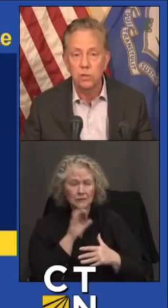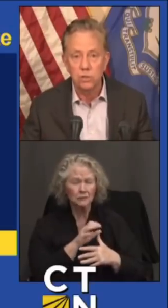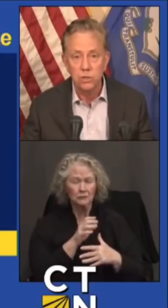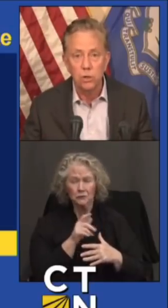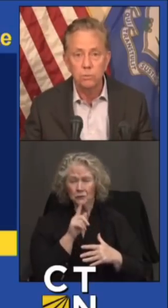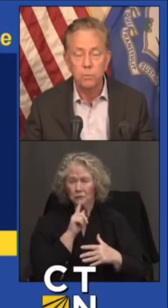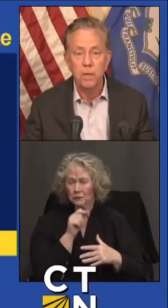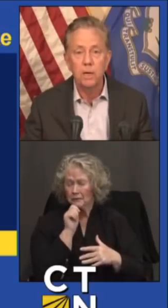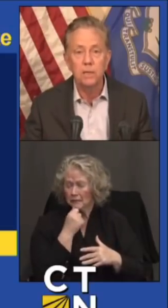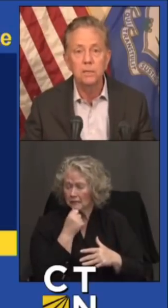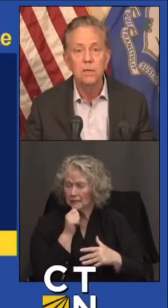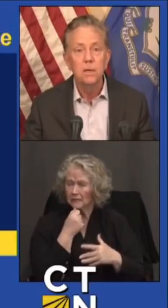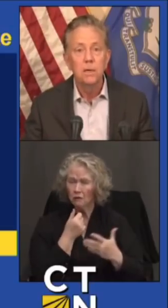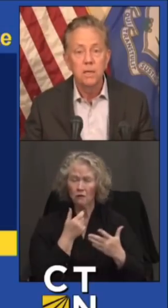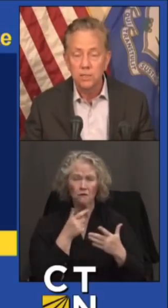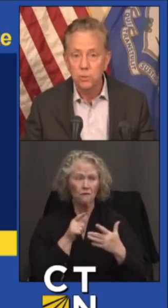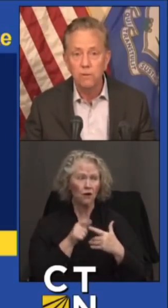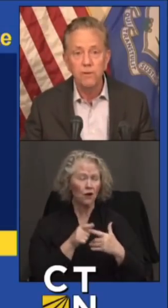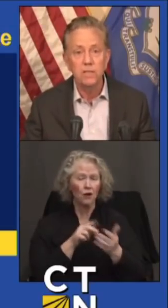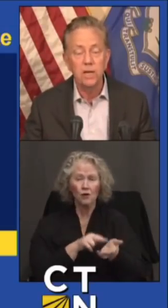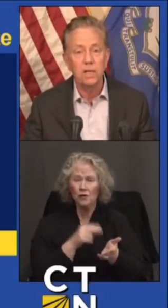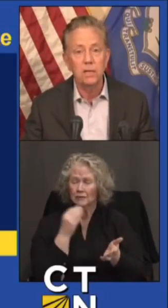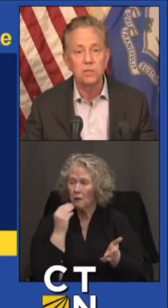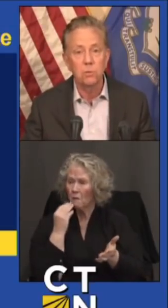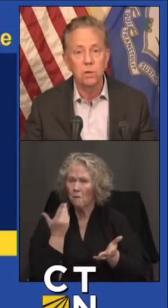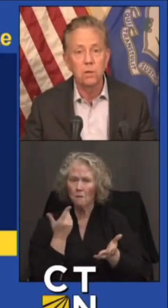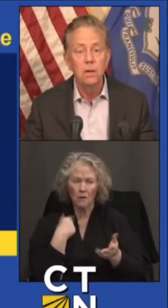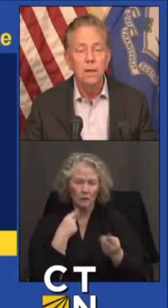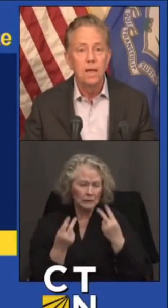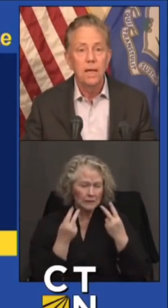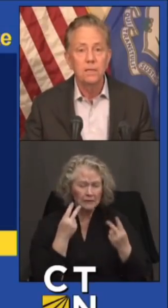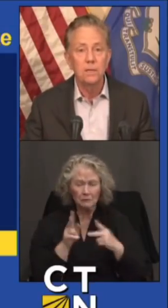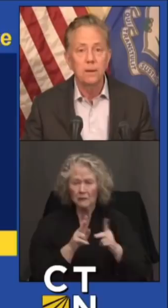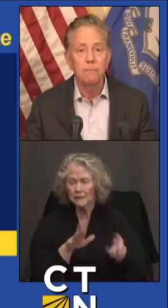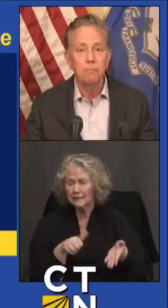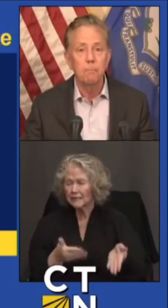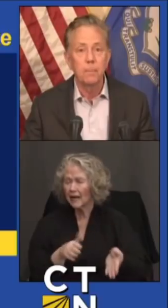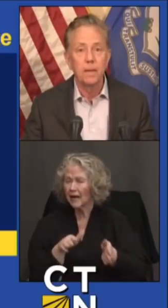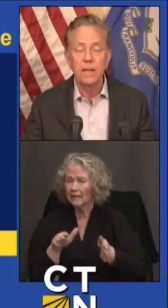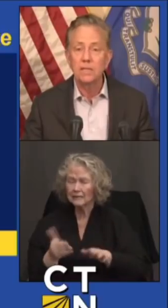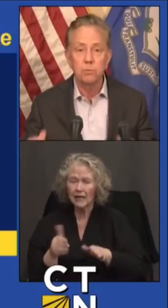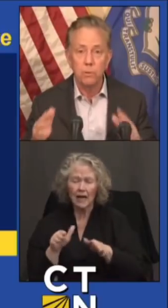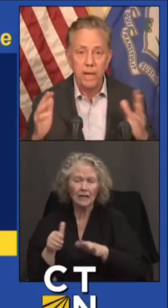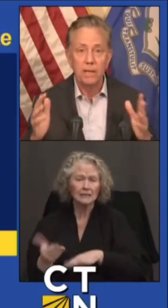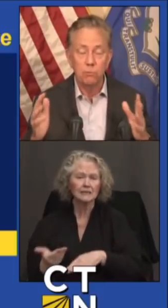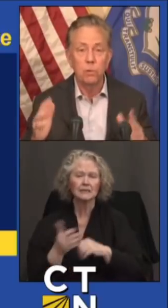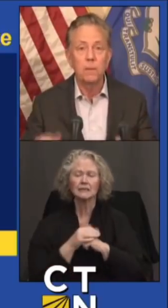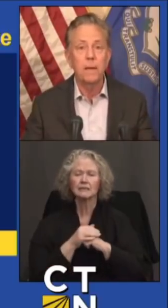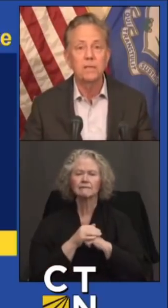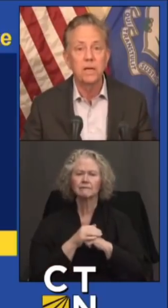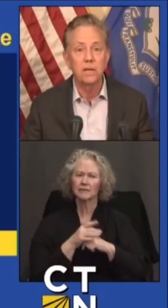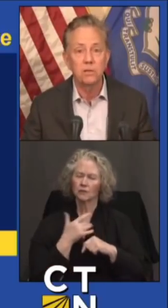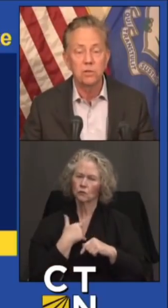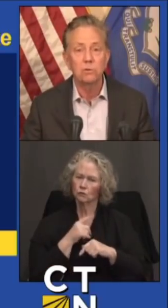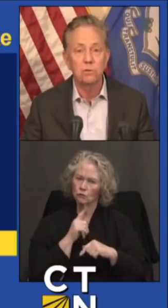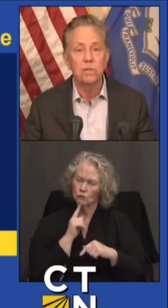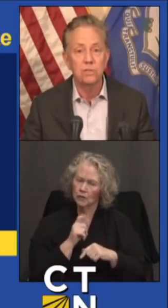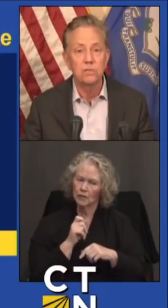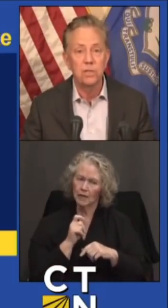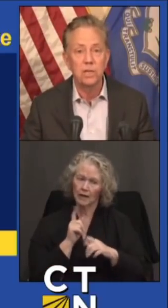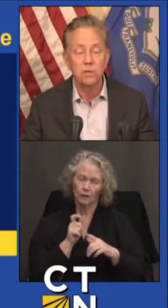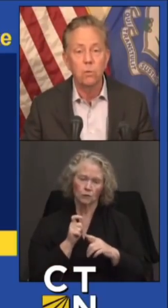ones, the nursing homes and beyond. That's where the fatalities were. And that's where we had to really maintain our